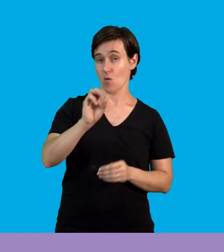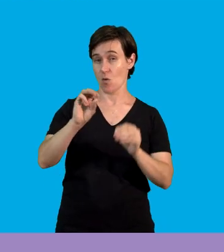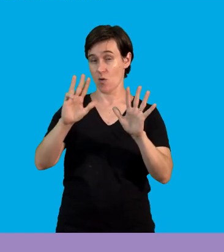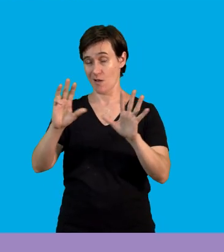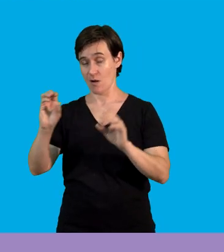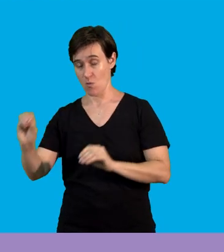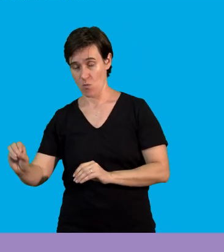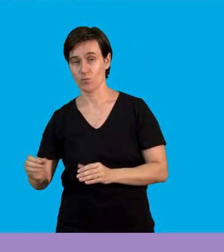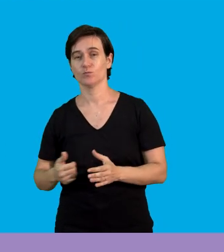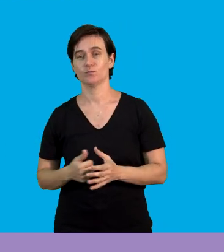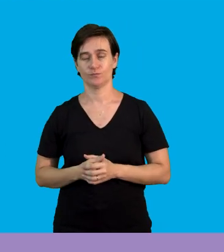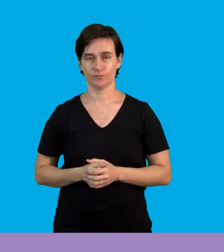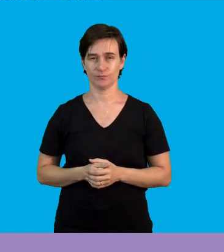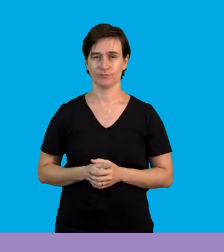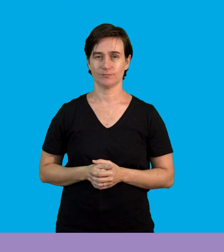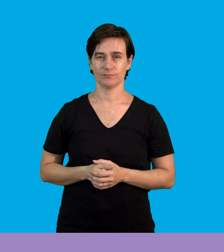4,000. So it's